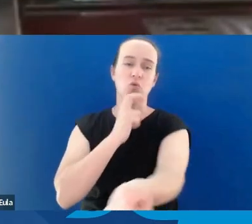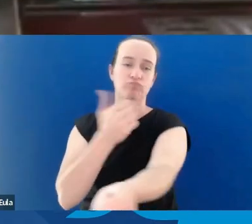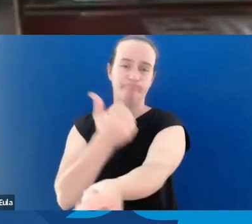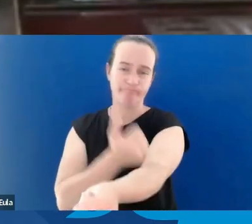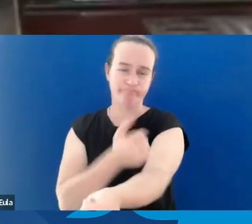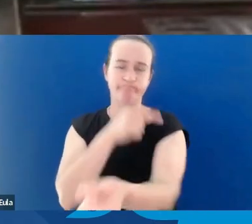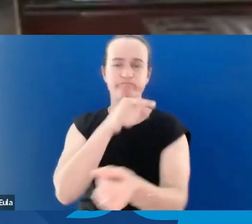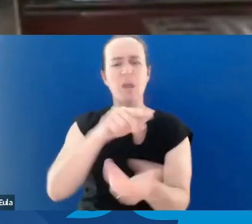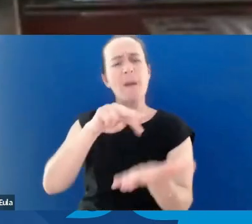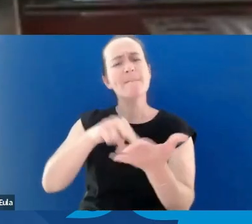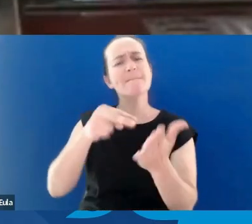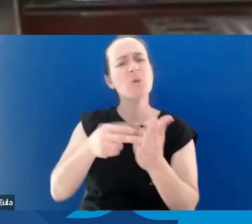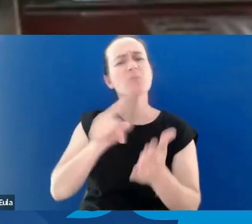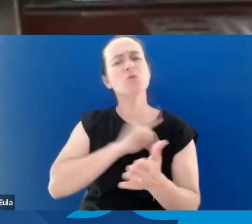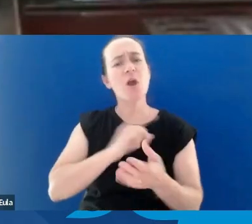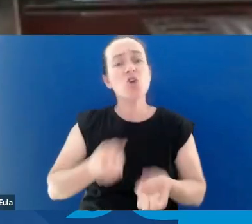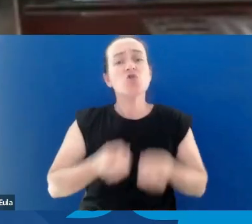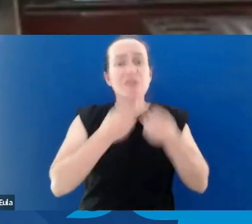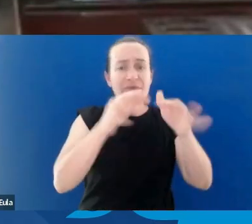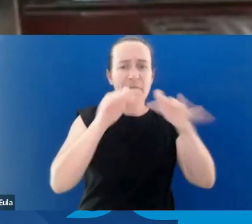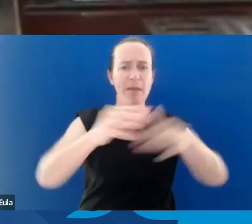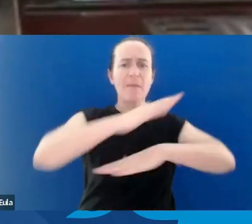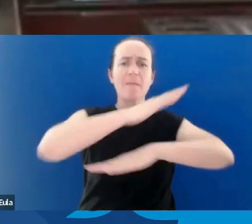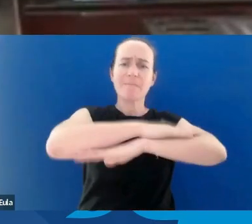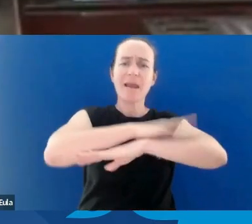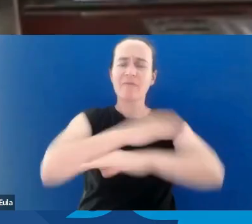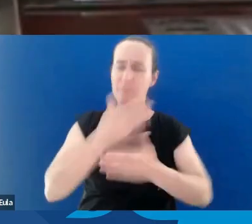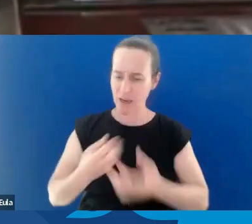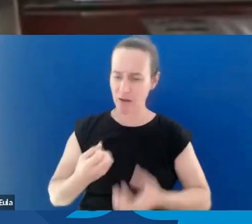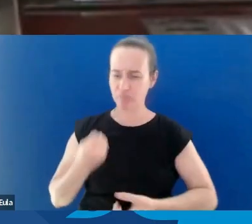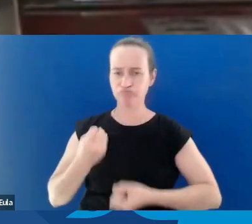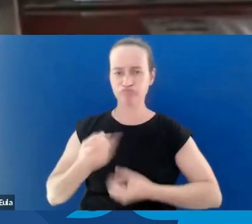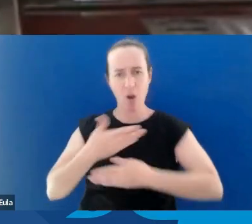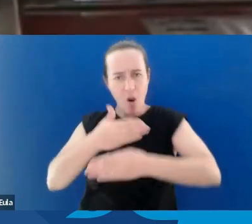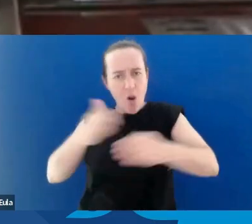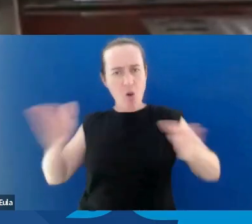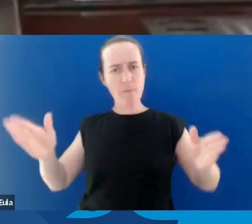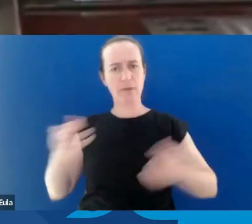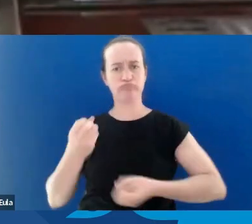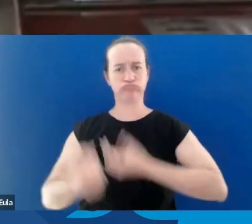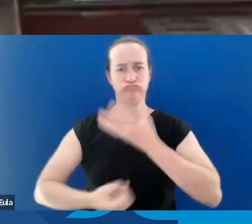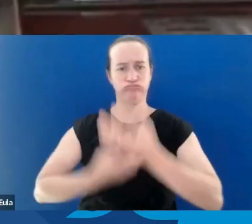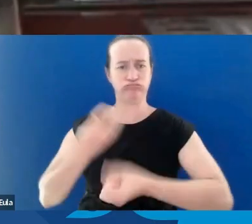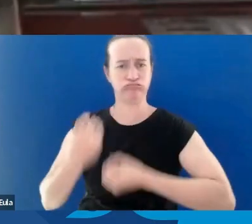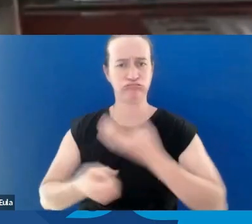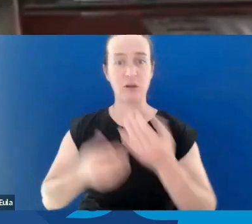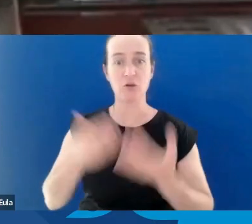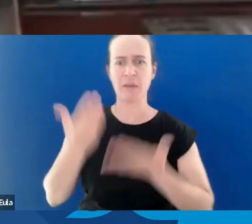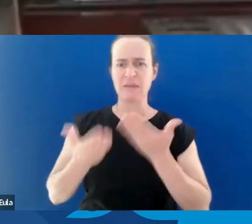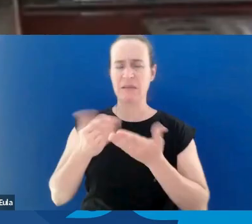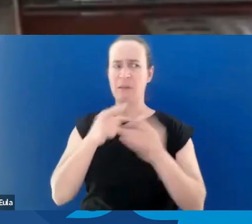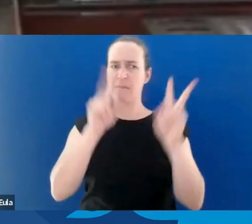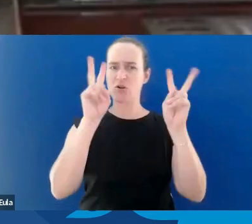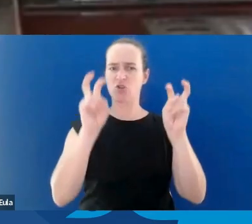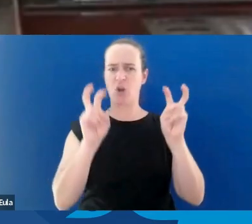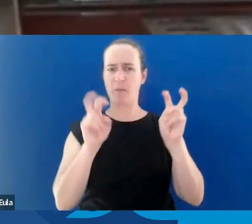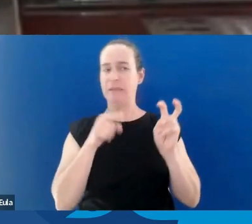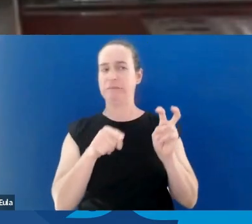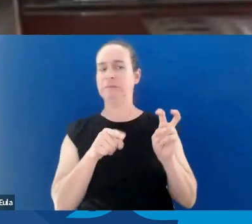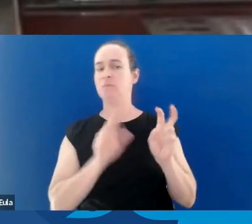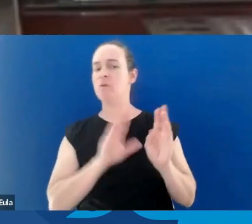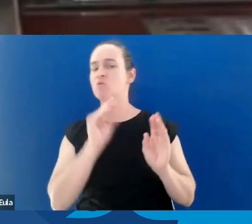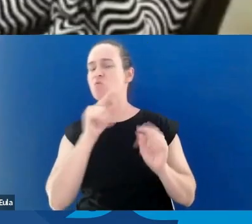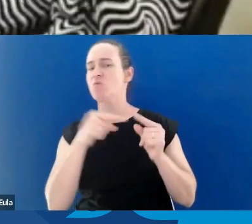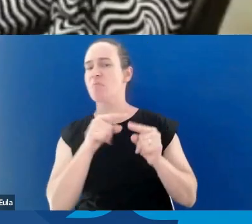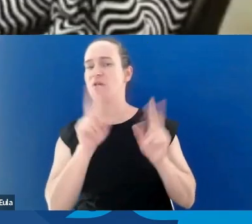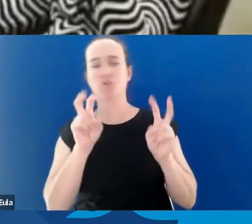provide a platform to open and honest conversations about topics that are often considered taboo or difficult to discuss, especially